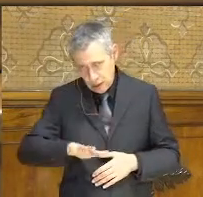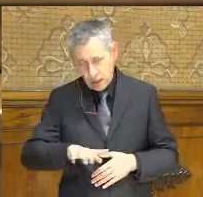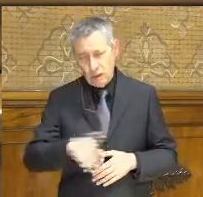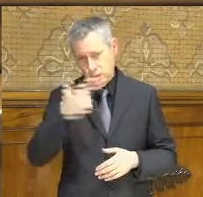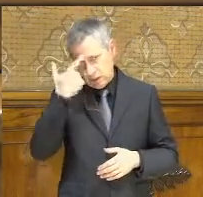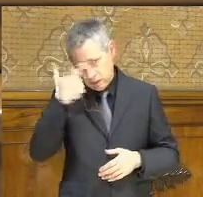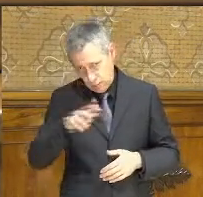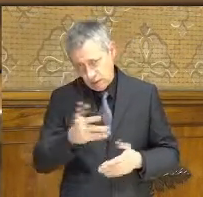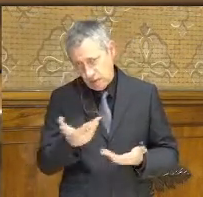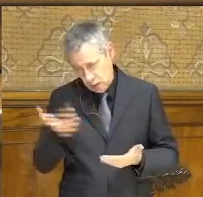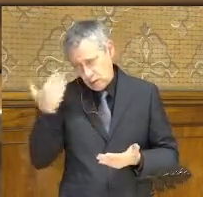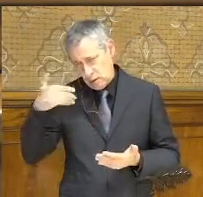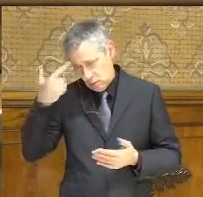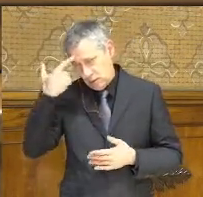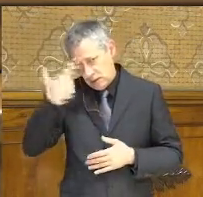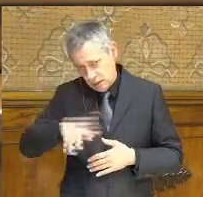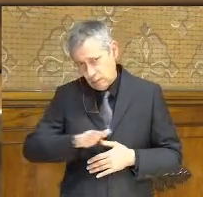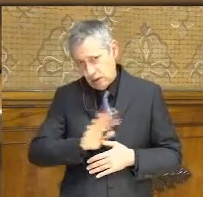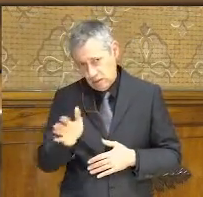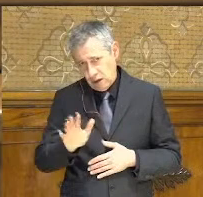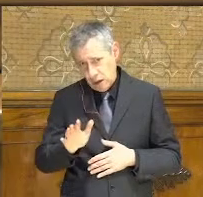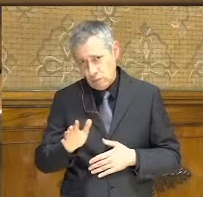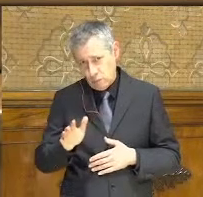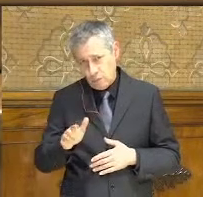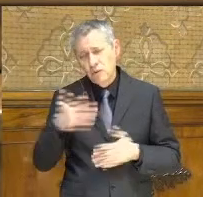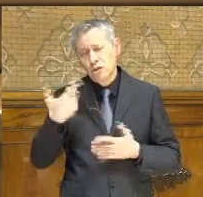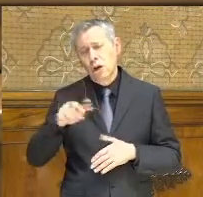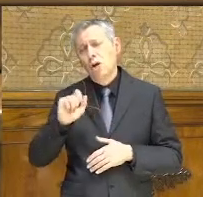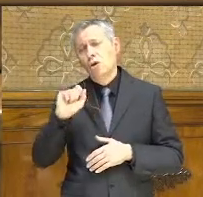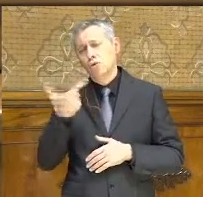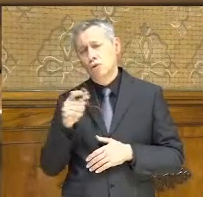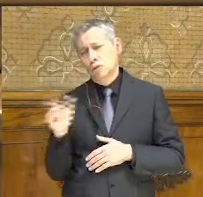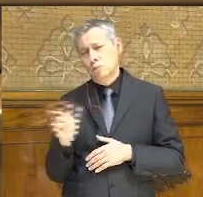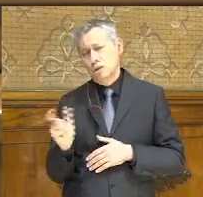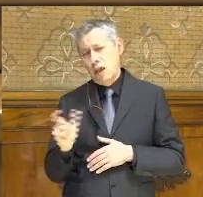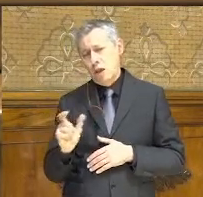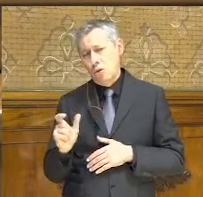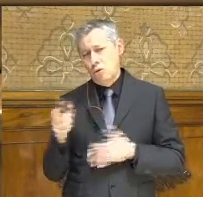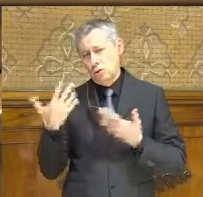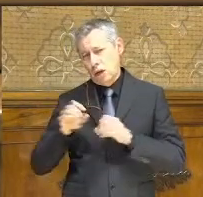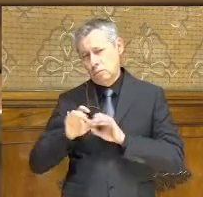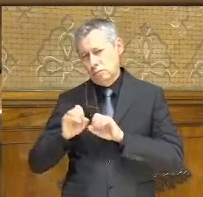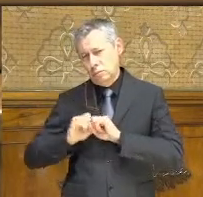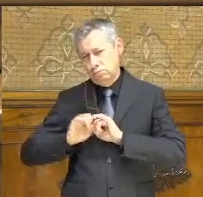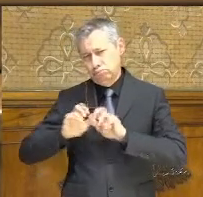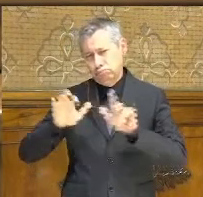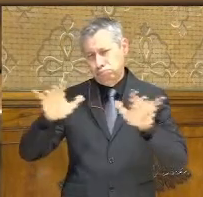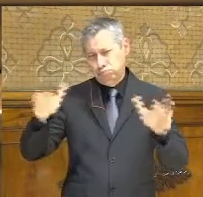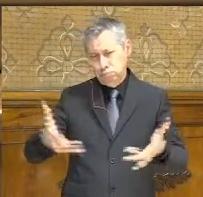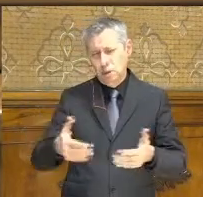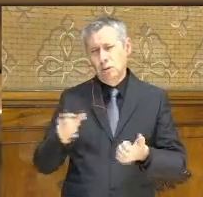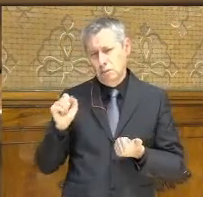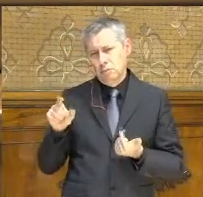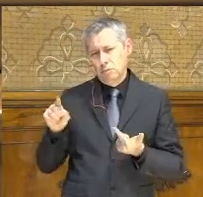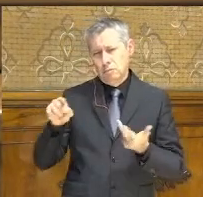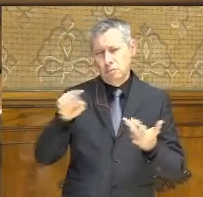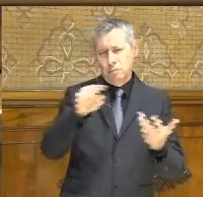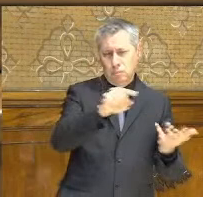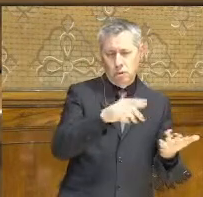from the 12th century there have been pandemics, and Lorien Daston says, who's the great historian of science, she